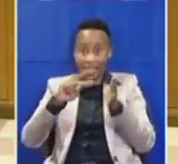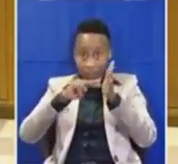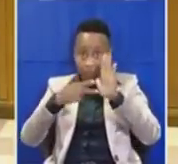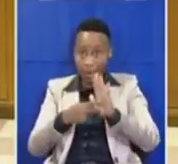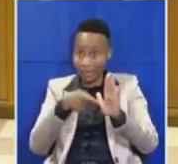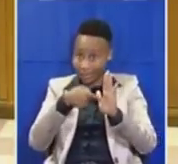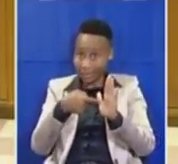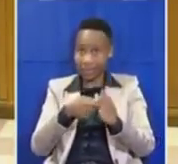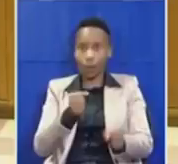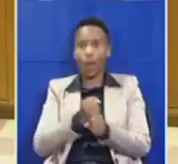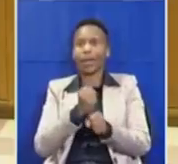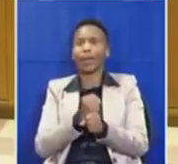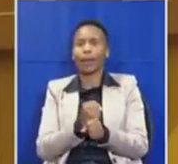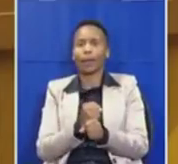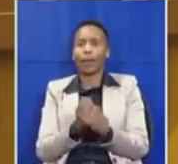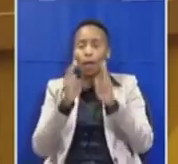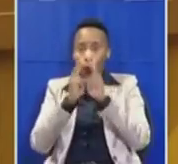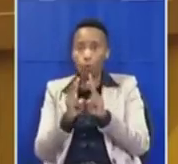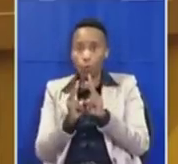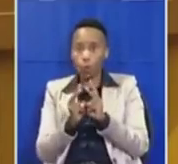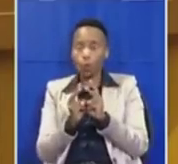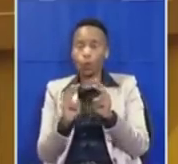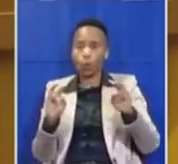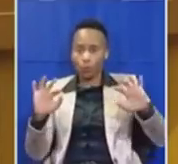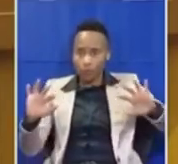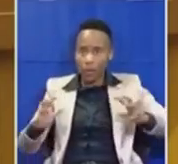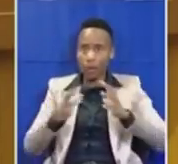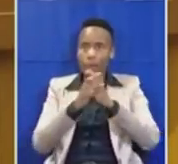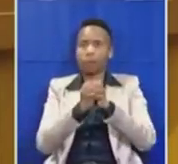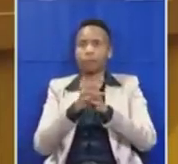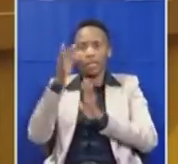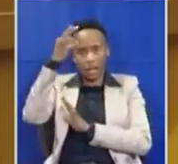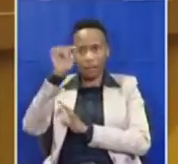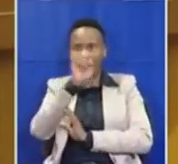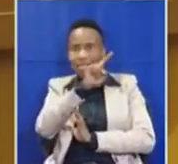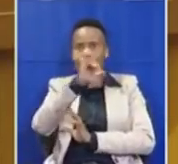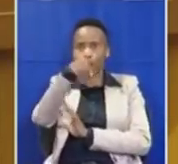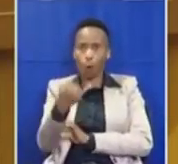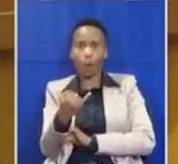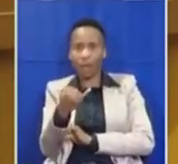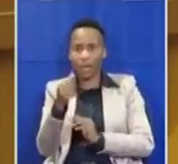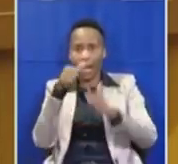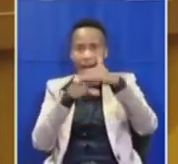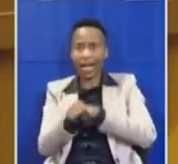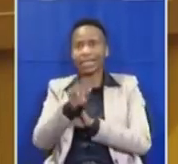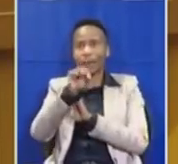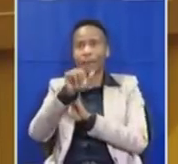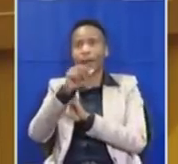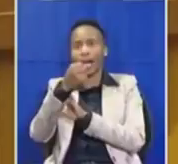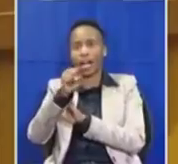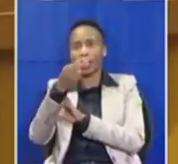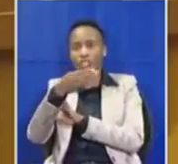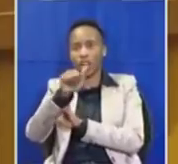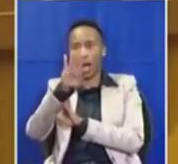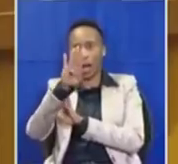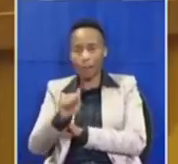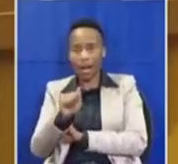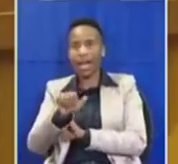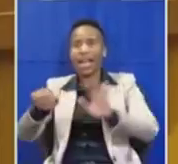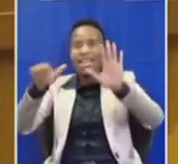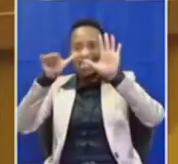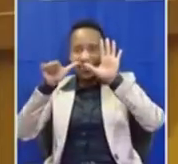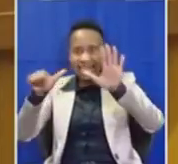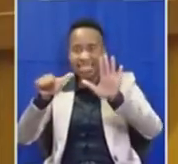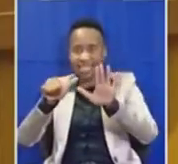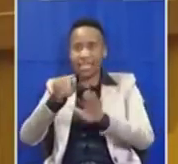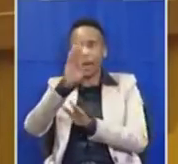working. If you look at the coalition government that's in Joburg, already under Herman Mashaba, 6 billion rands of investment